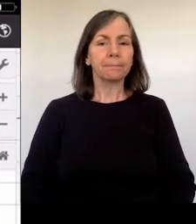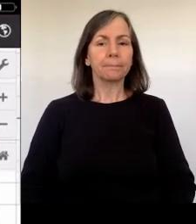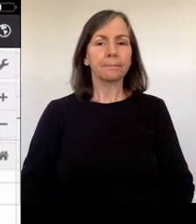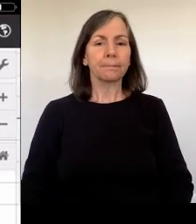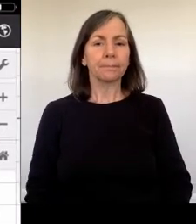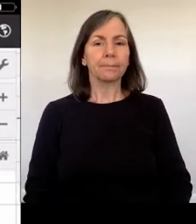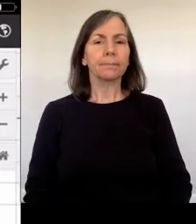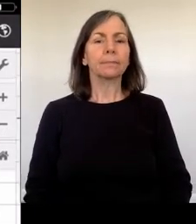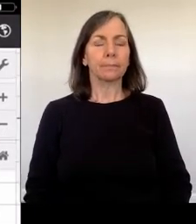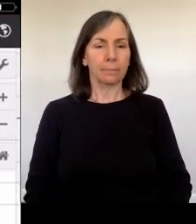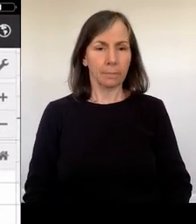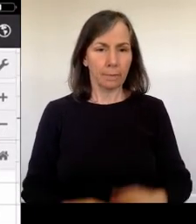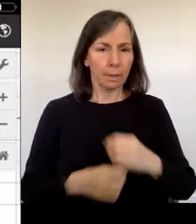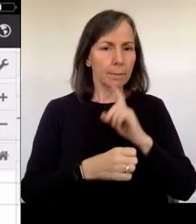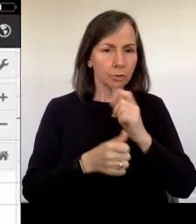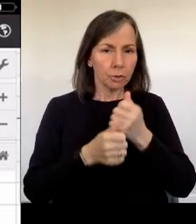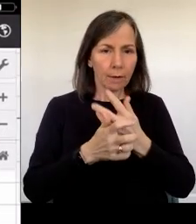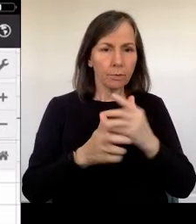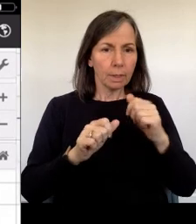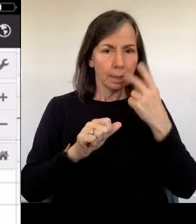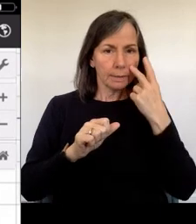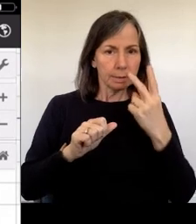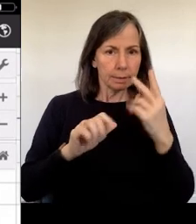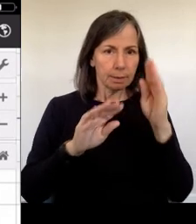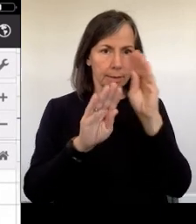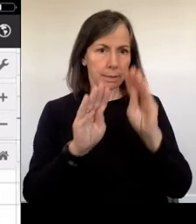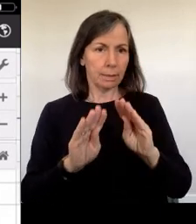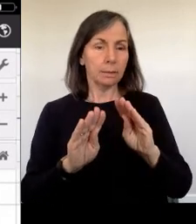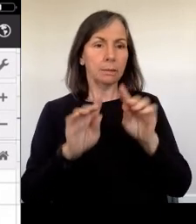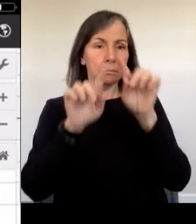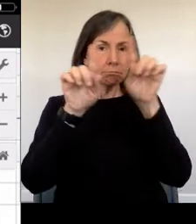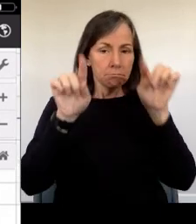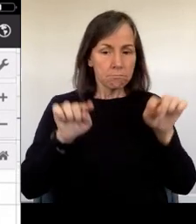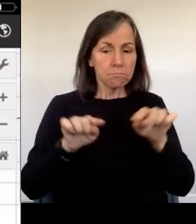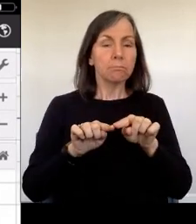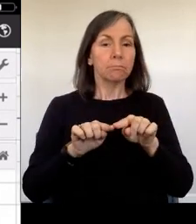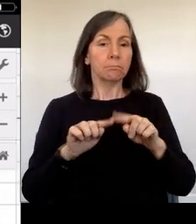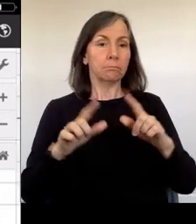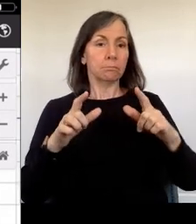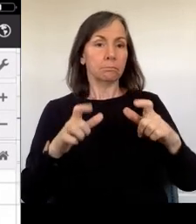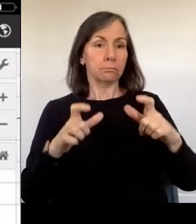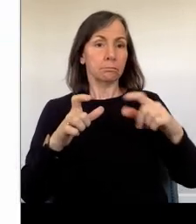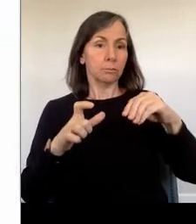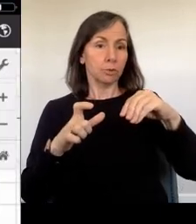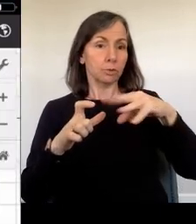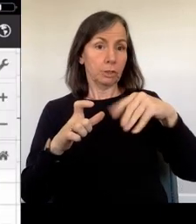I'm going to make sure everything is visible and take a screenshot.